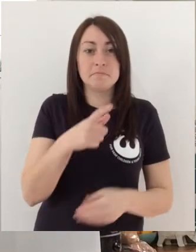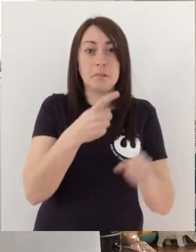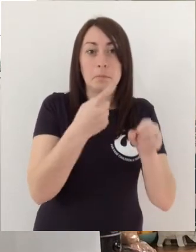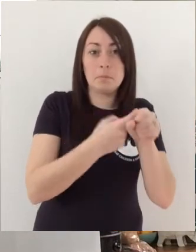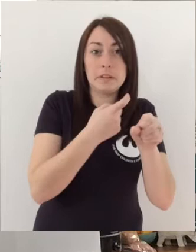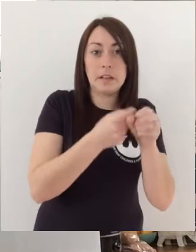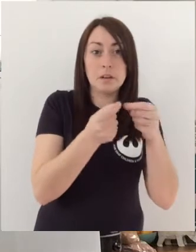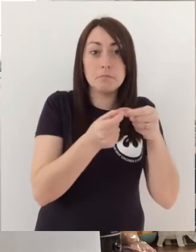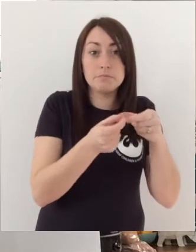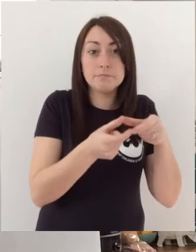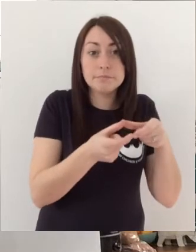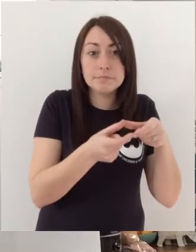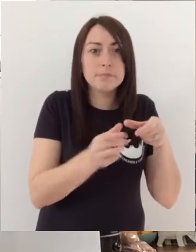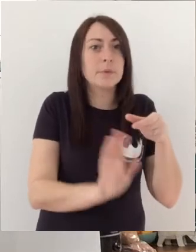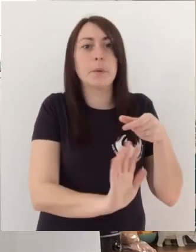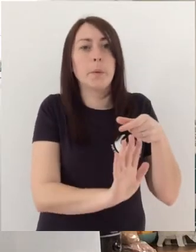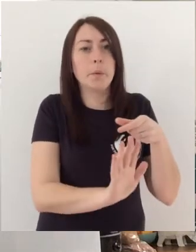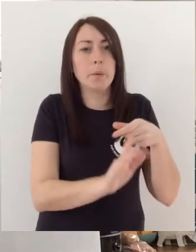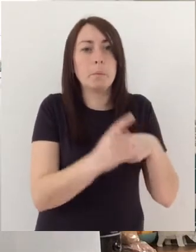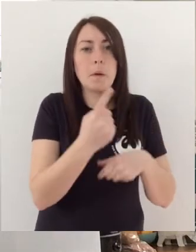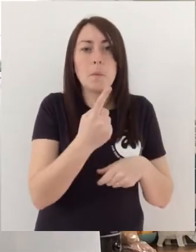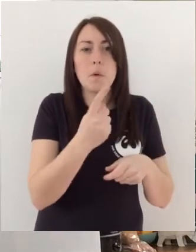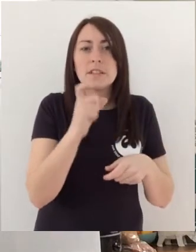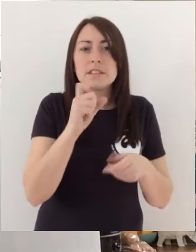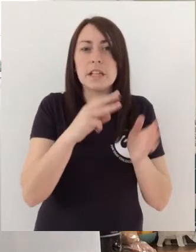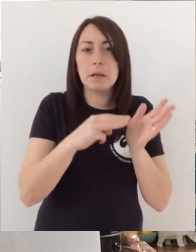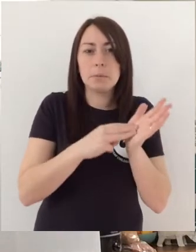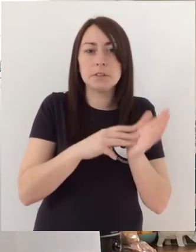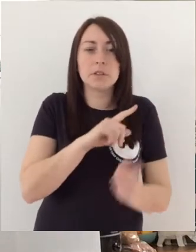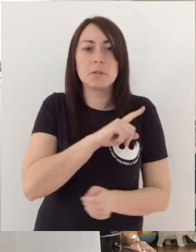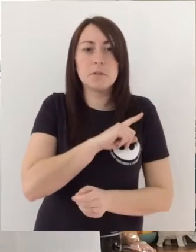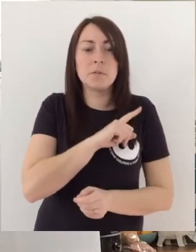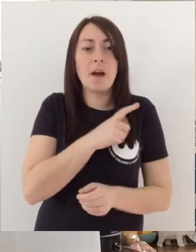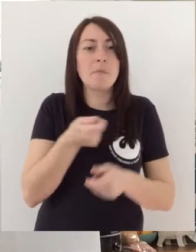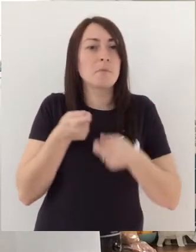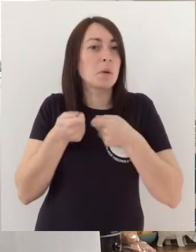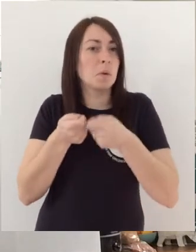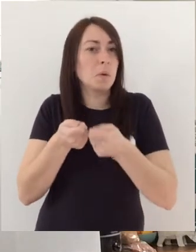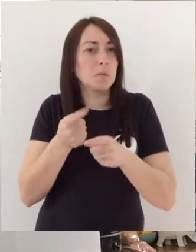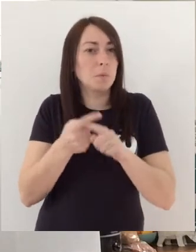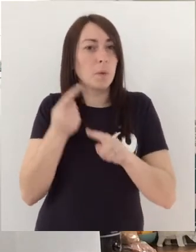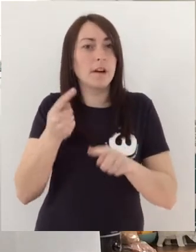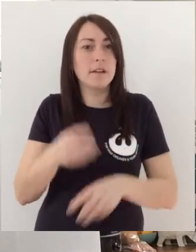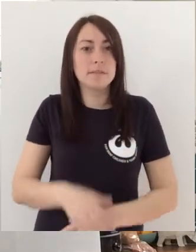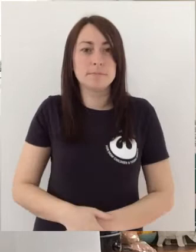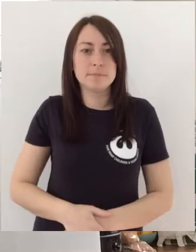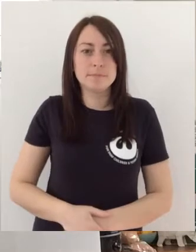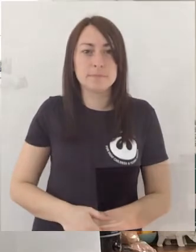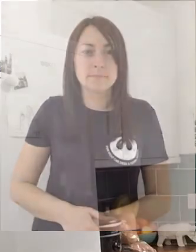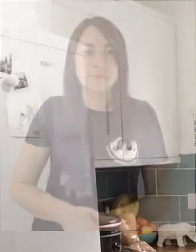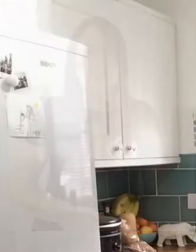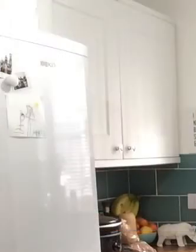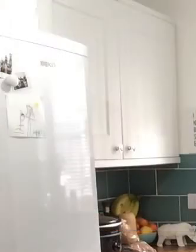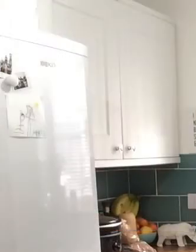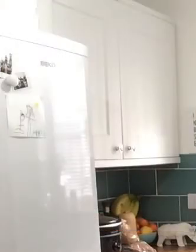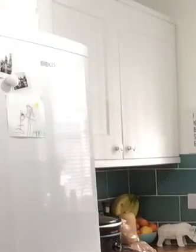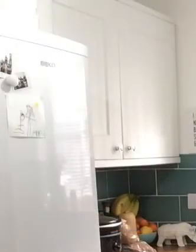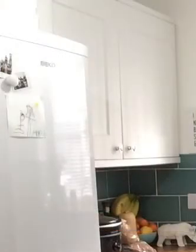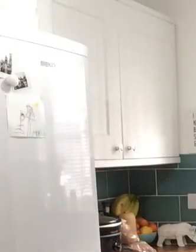You don't want these potato wedges to be too thick, maybe about 1 centimetre thick, because otherwise they're going to take a long time in the oven.